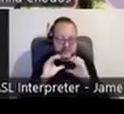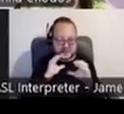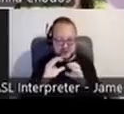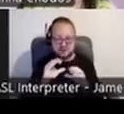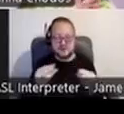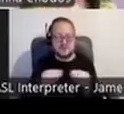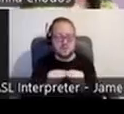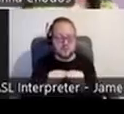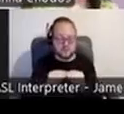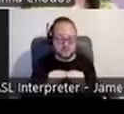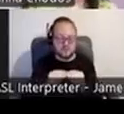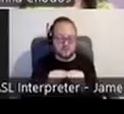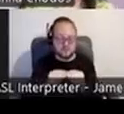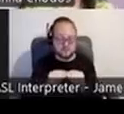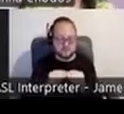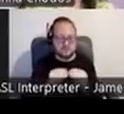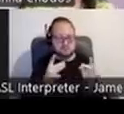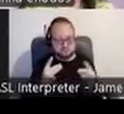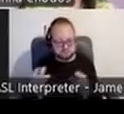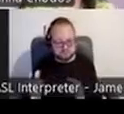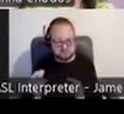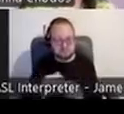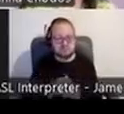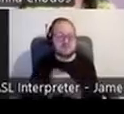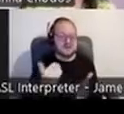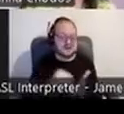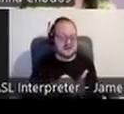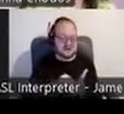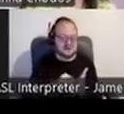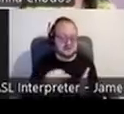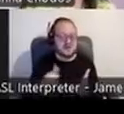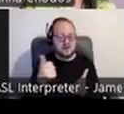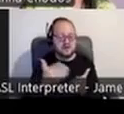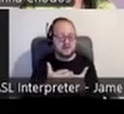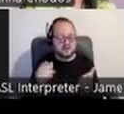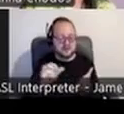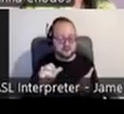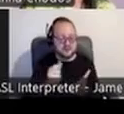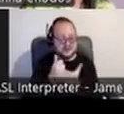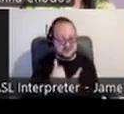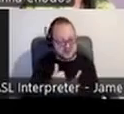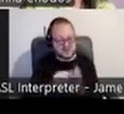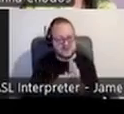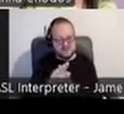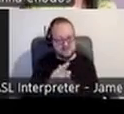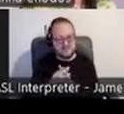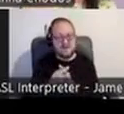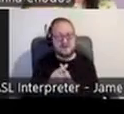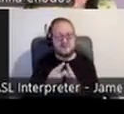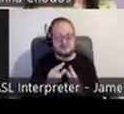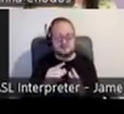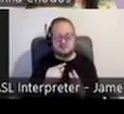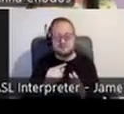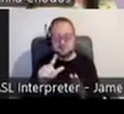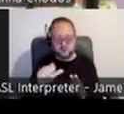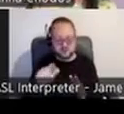streamlined. Again, the other thing too is helping build tools within the system that people are using to